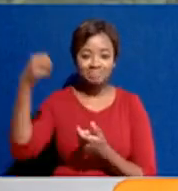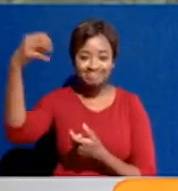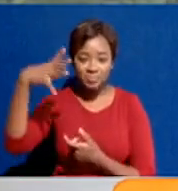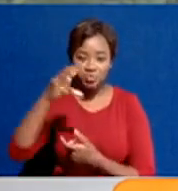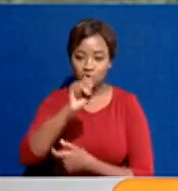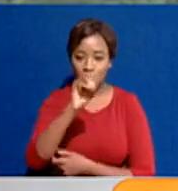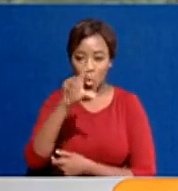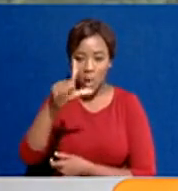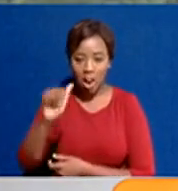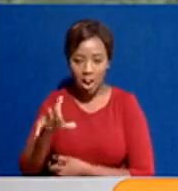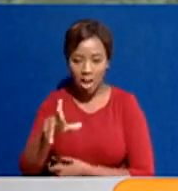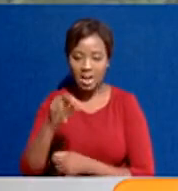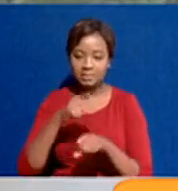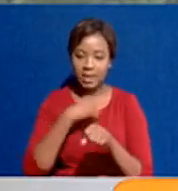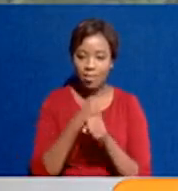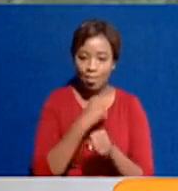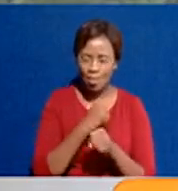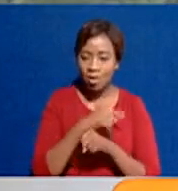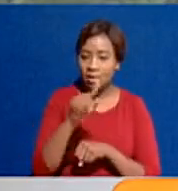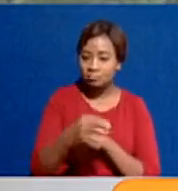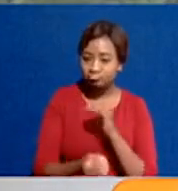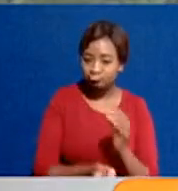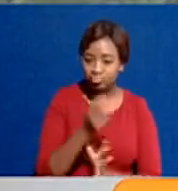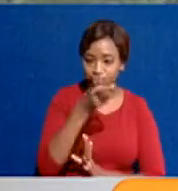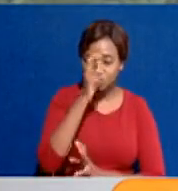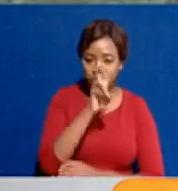its operations. Speaking during the release of its